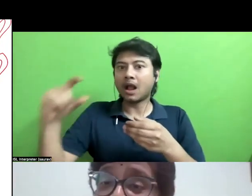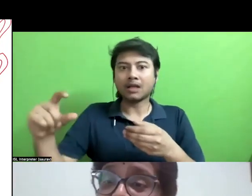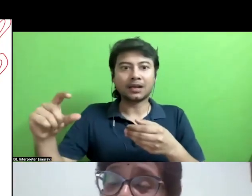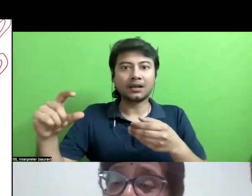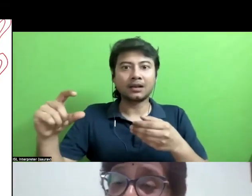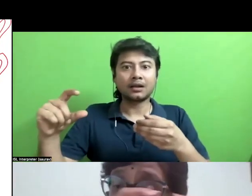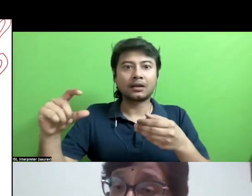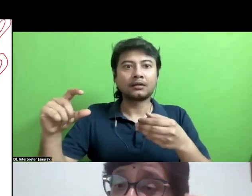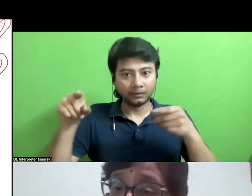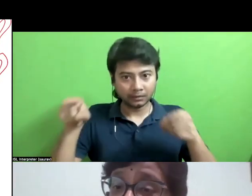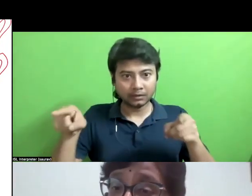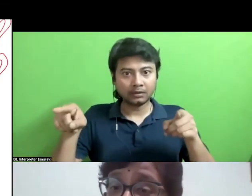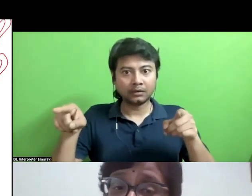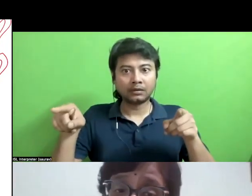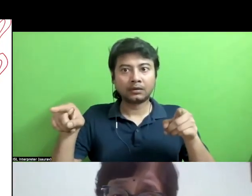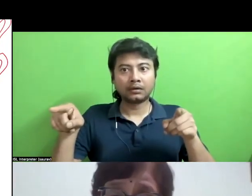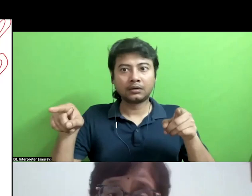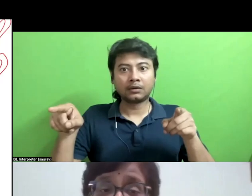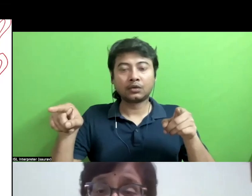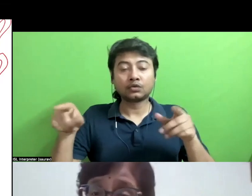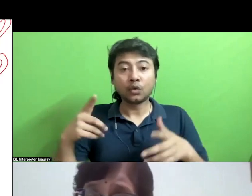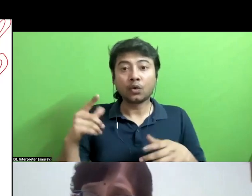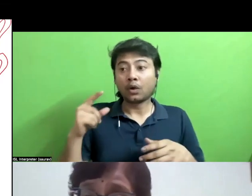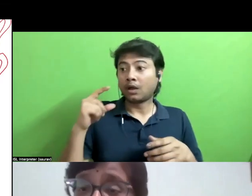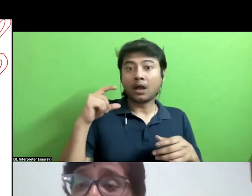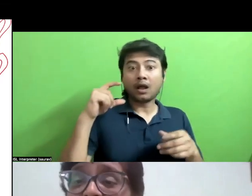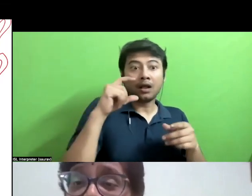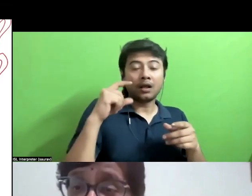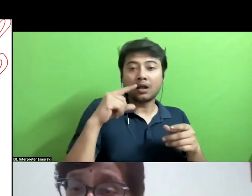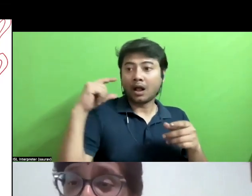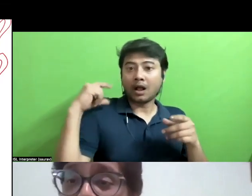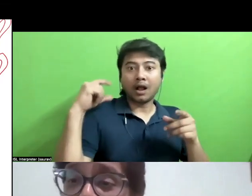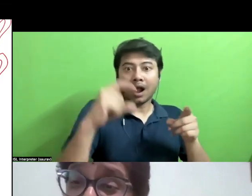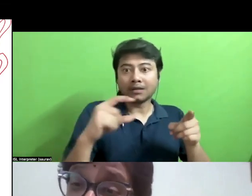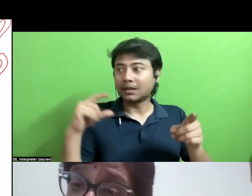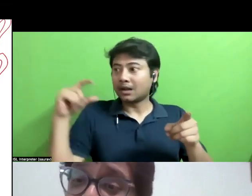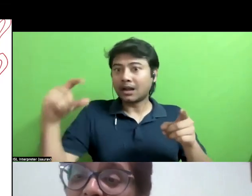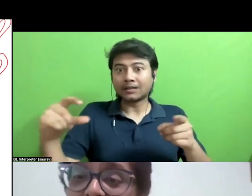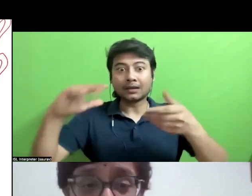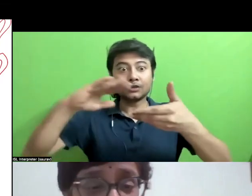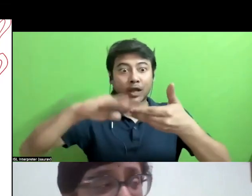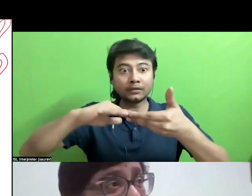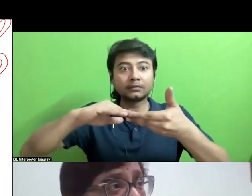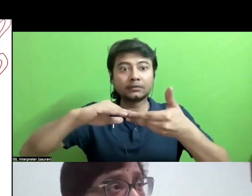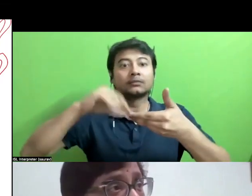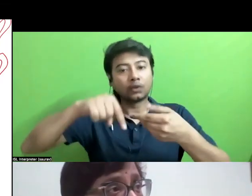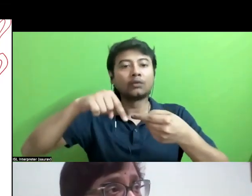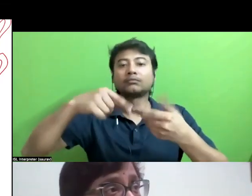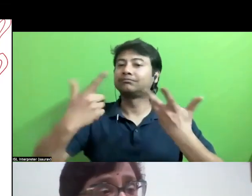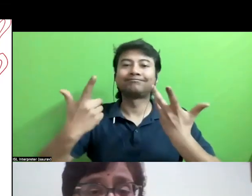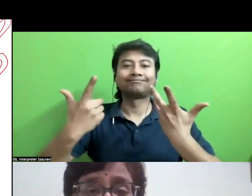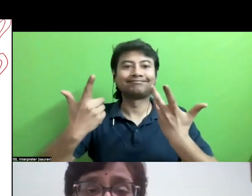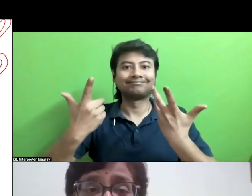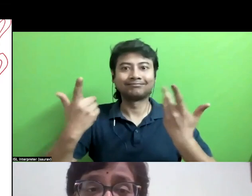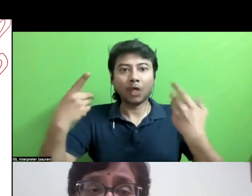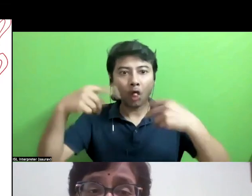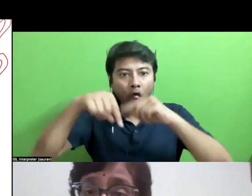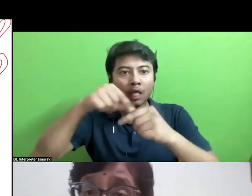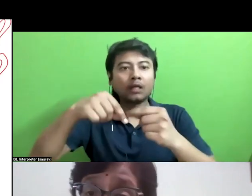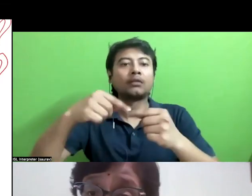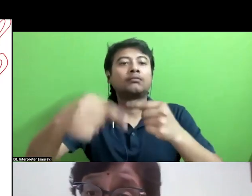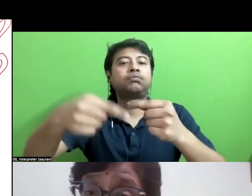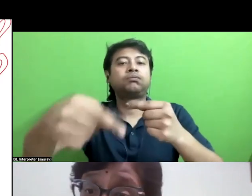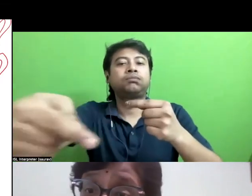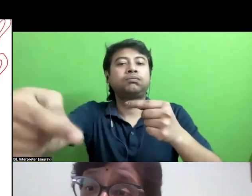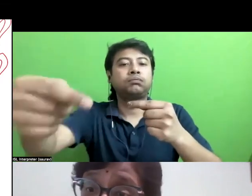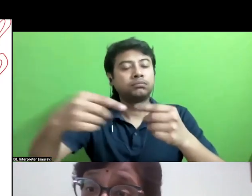Because of, cousin marriage, this problem of genetic problem keeps continuing, right? Now,